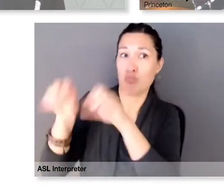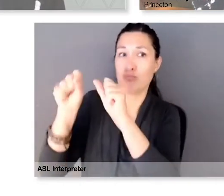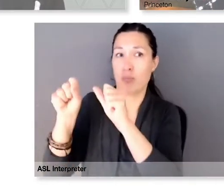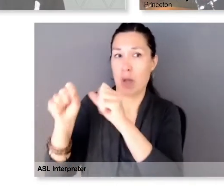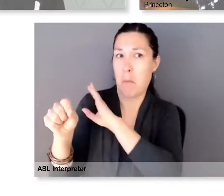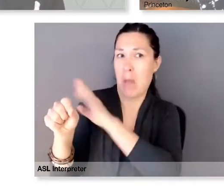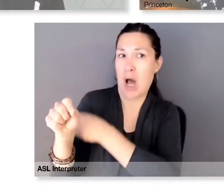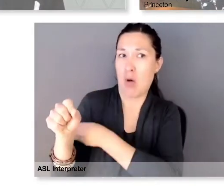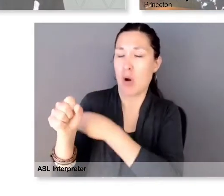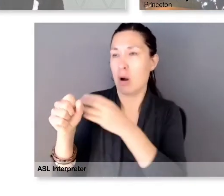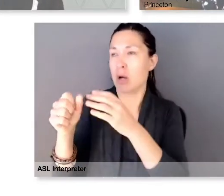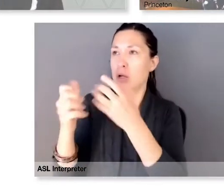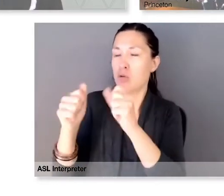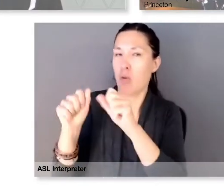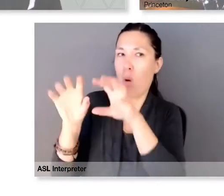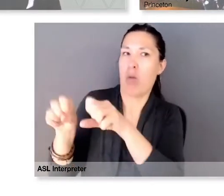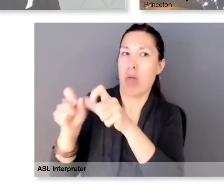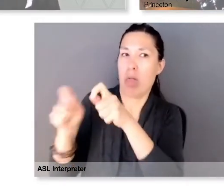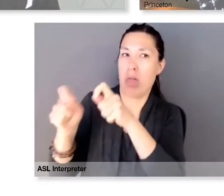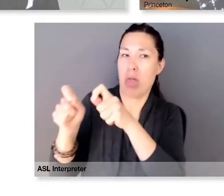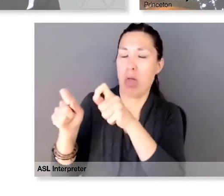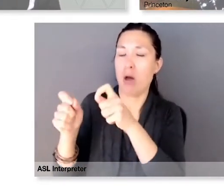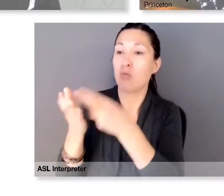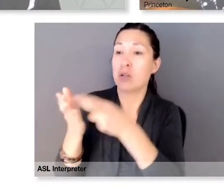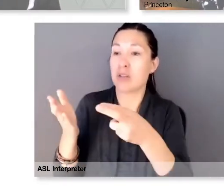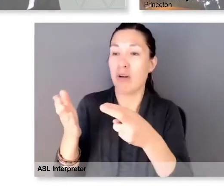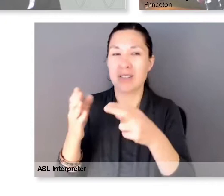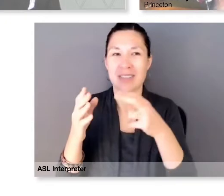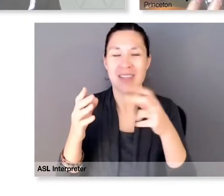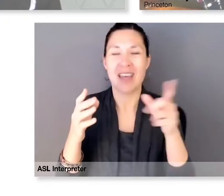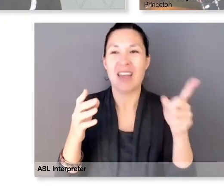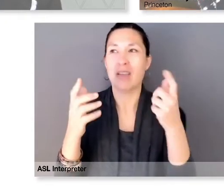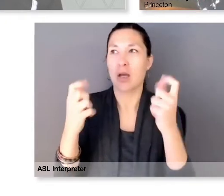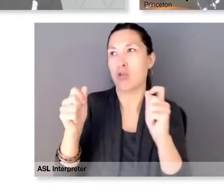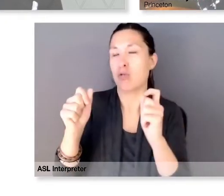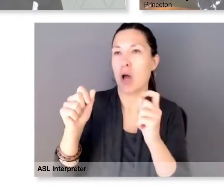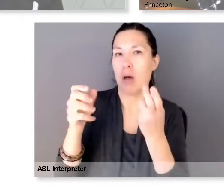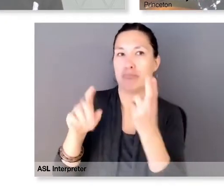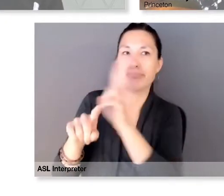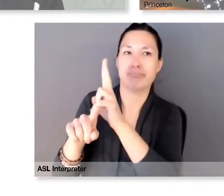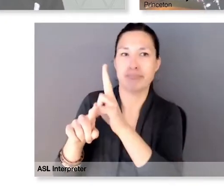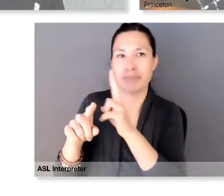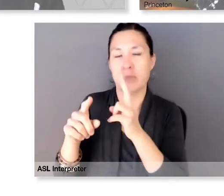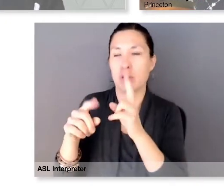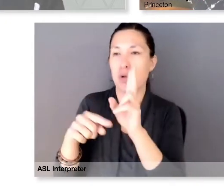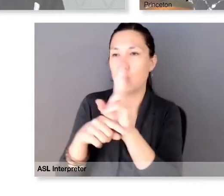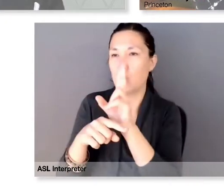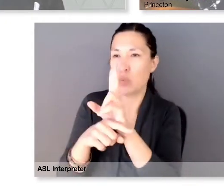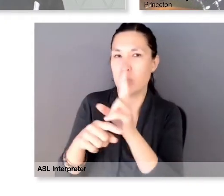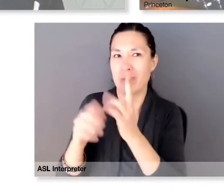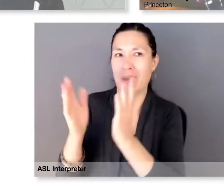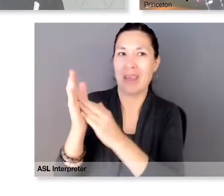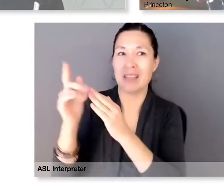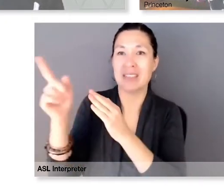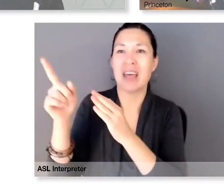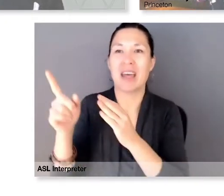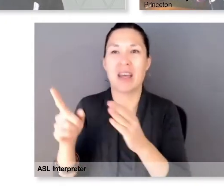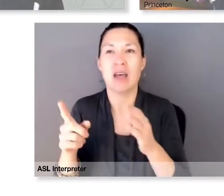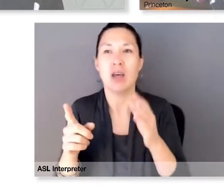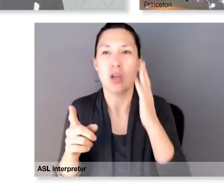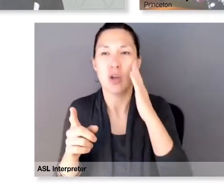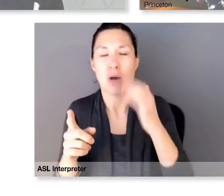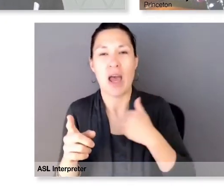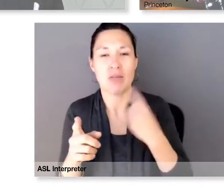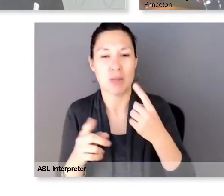longer versions of the talk, I'll mention a parody example called the White Collar Early Warning System, which is